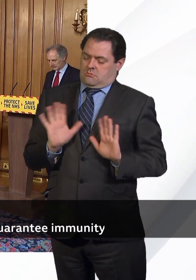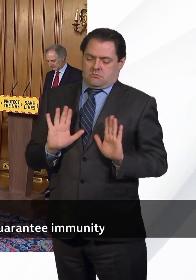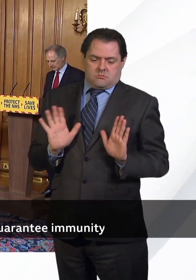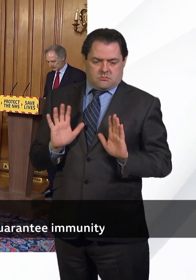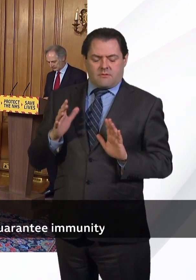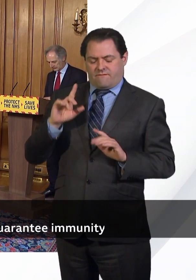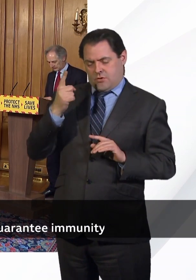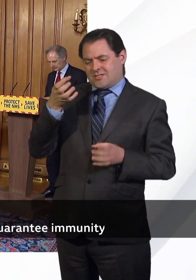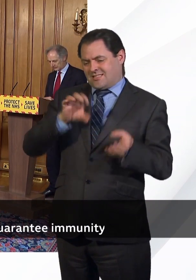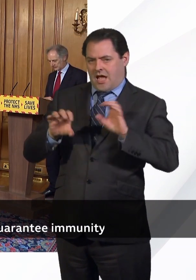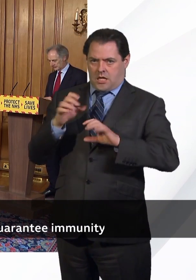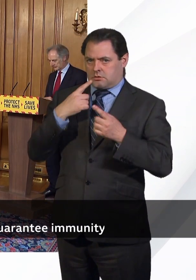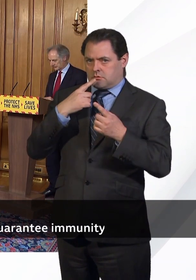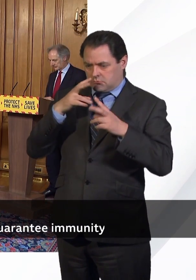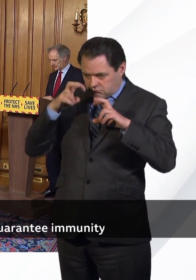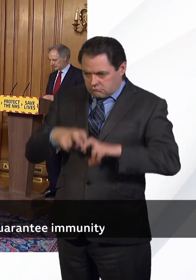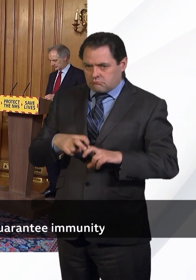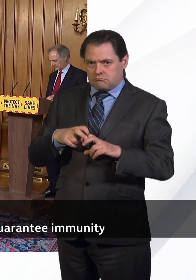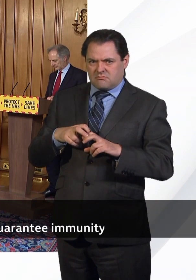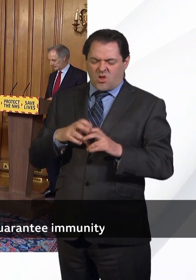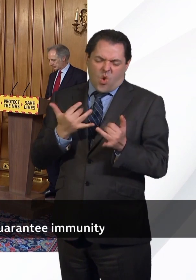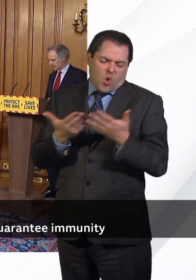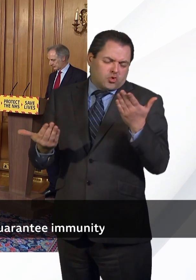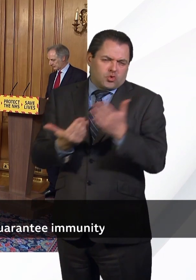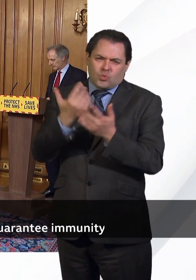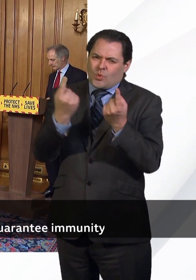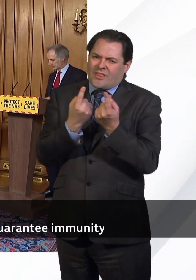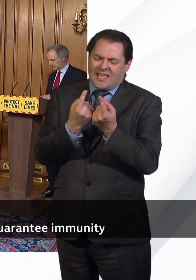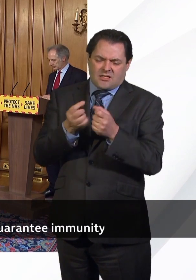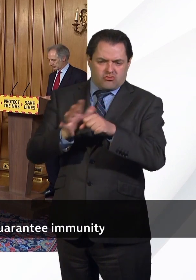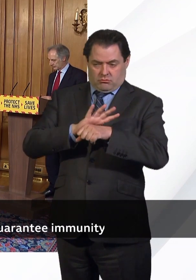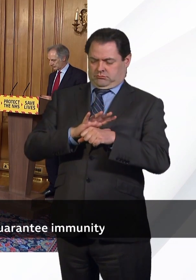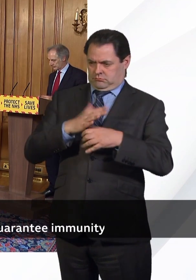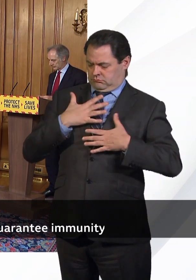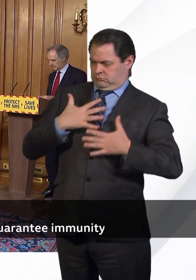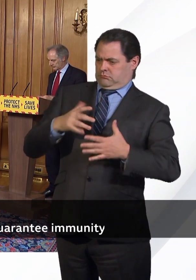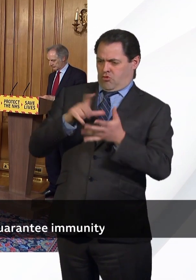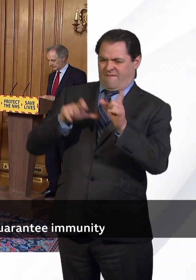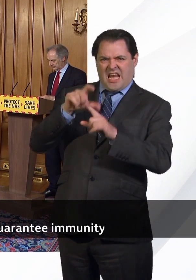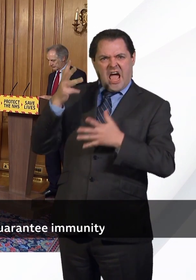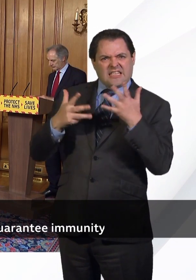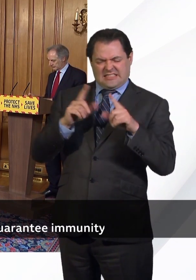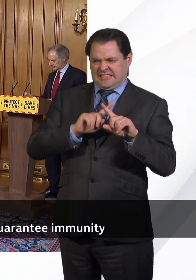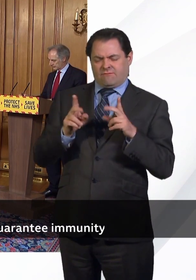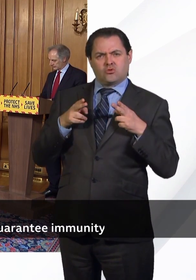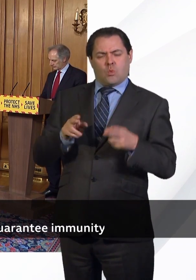out to be wrong. And there are so many novel things about this coronavirus.